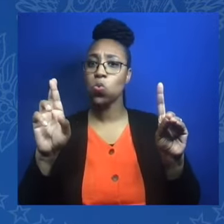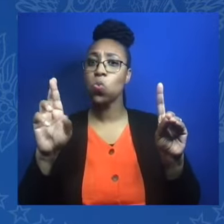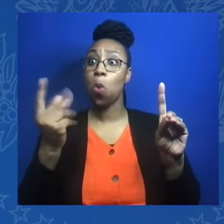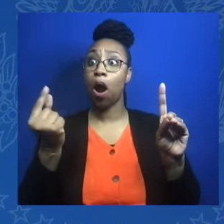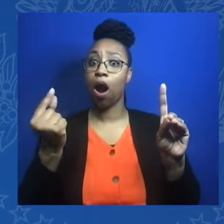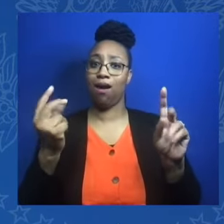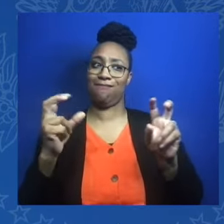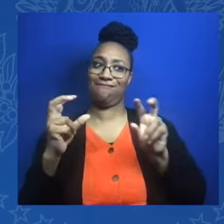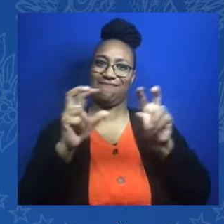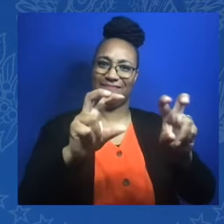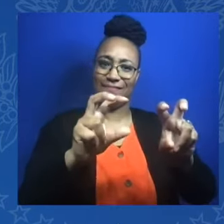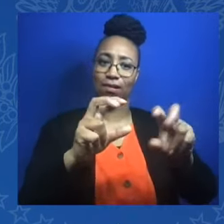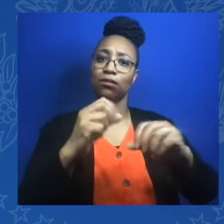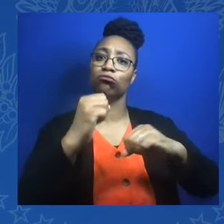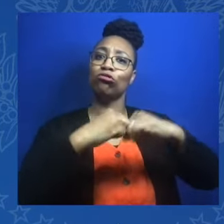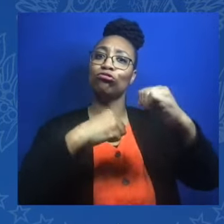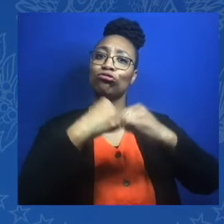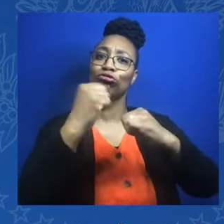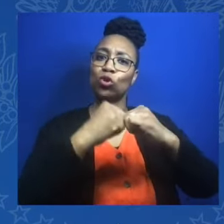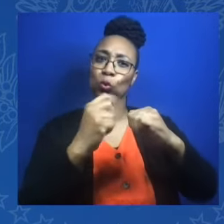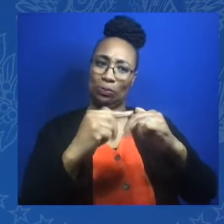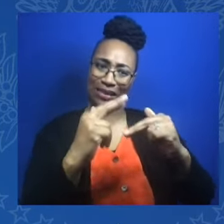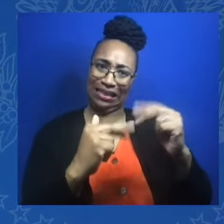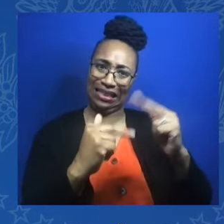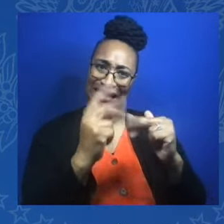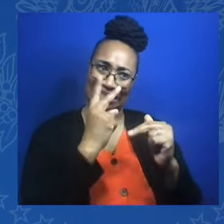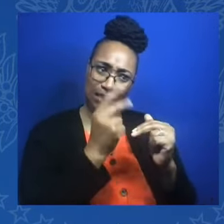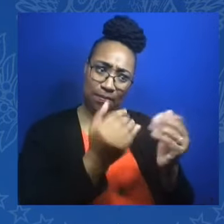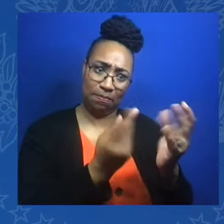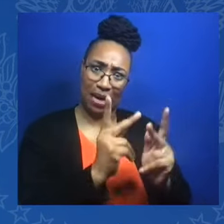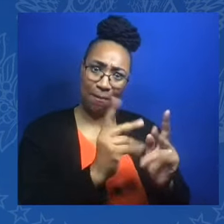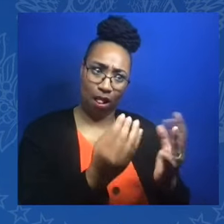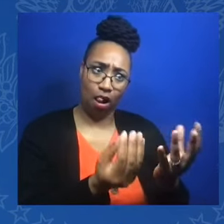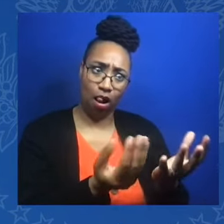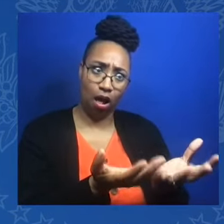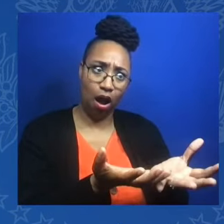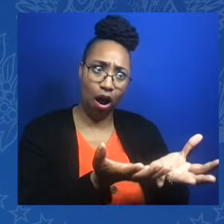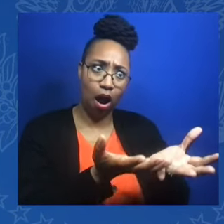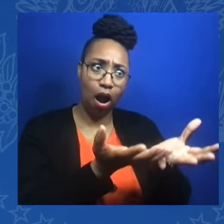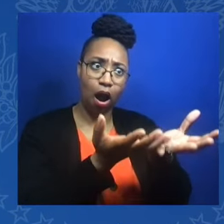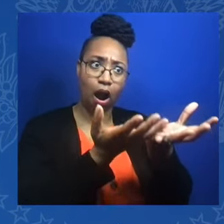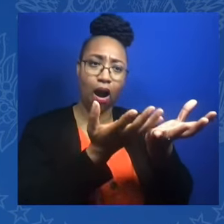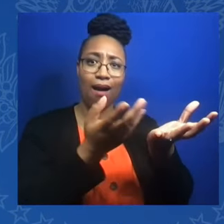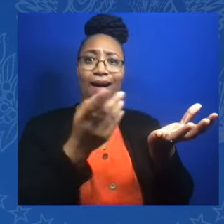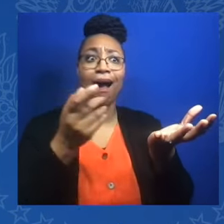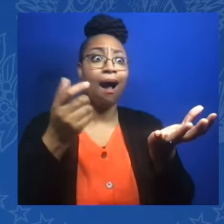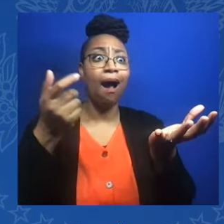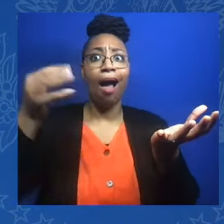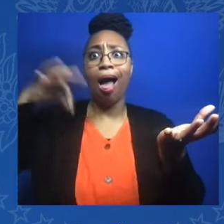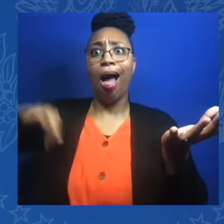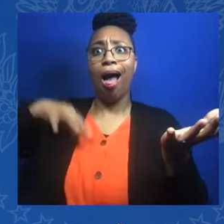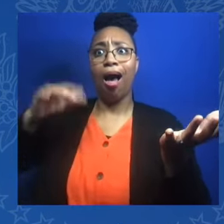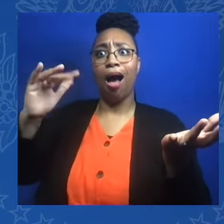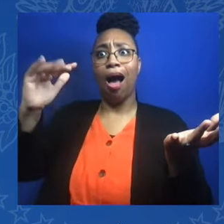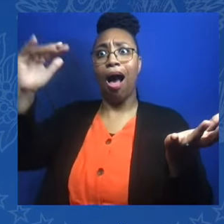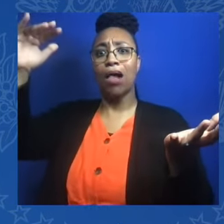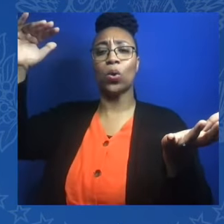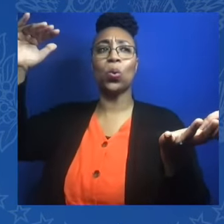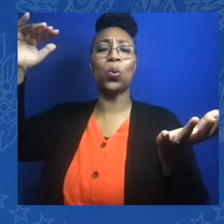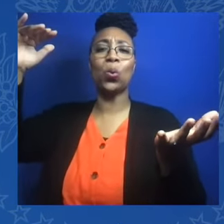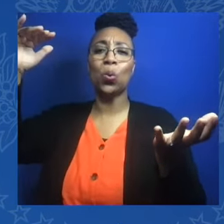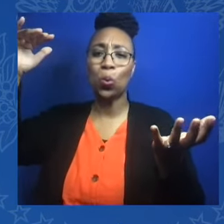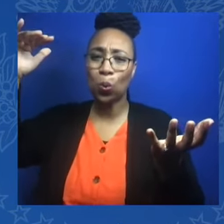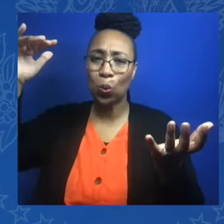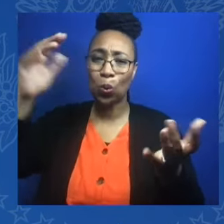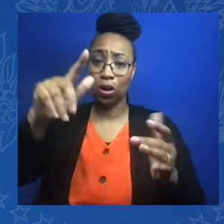American people. And we, as we implement these legislative achievements, there are enormous opportunities for Canada and the United States